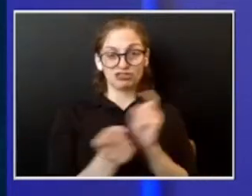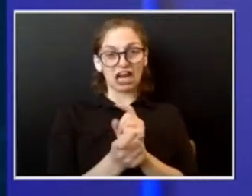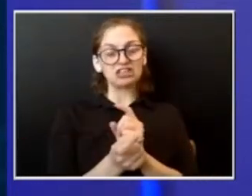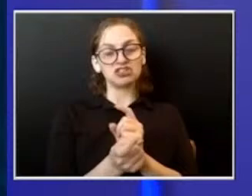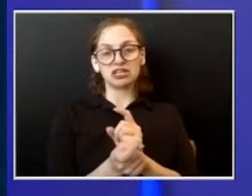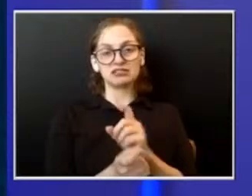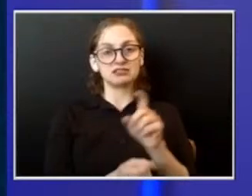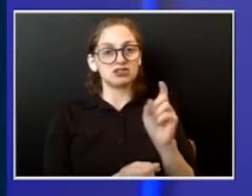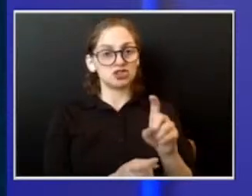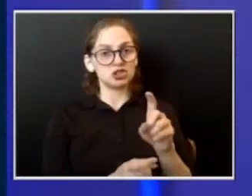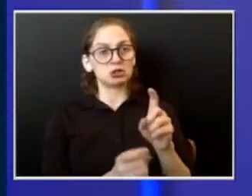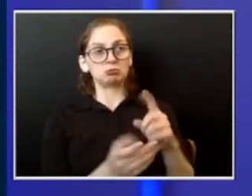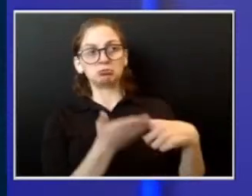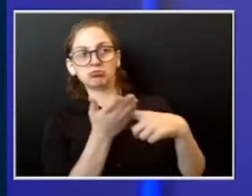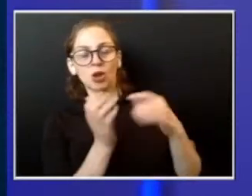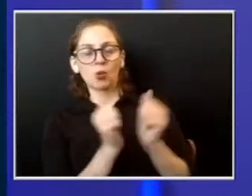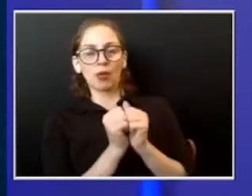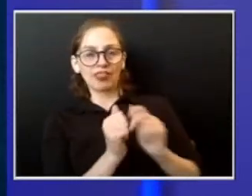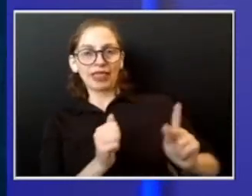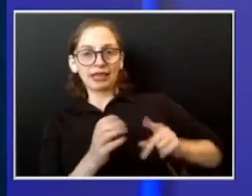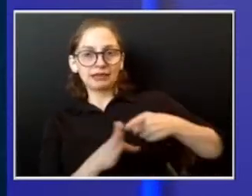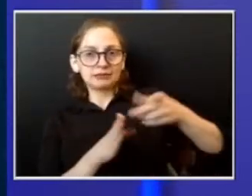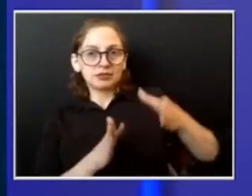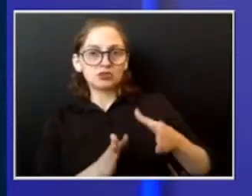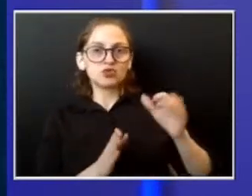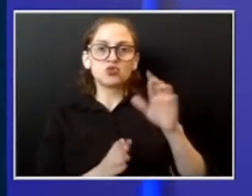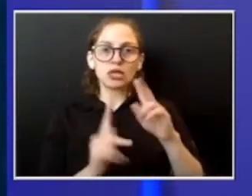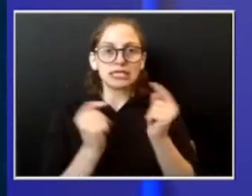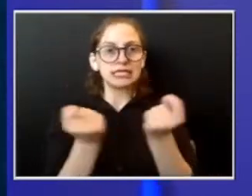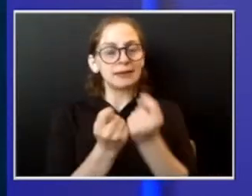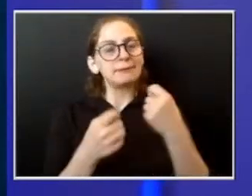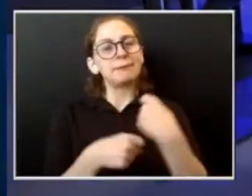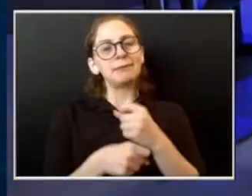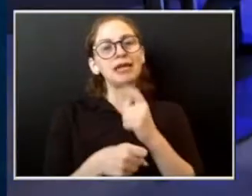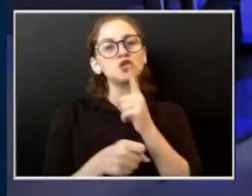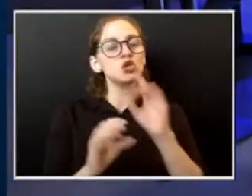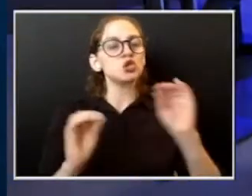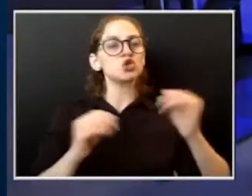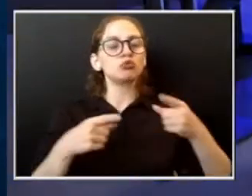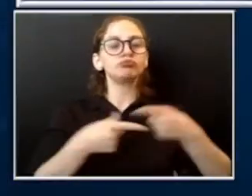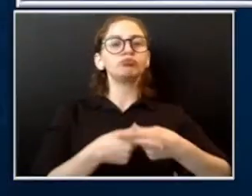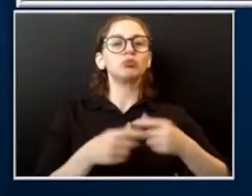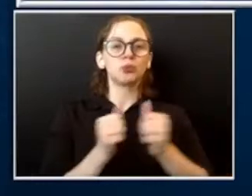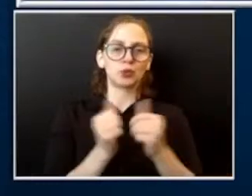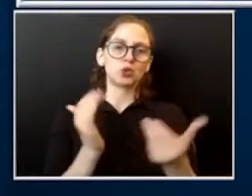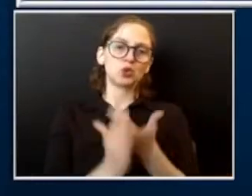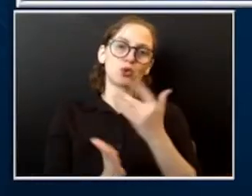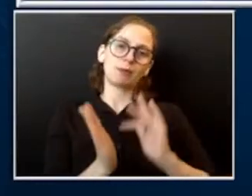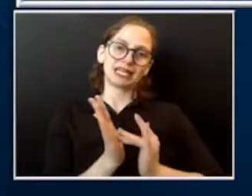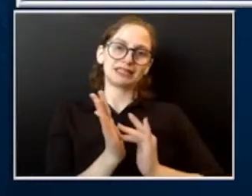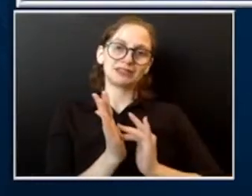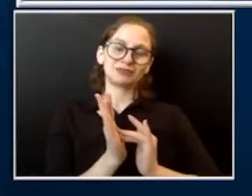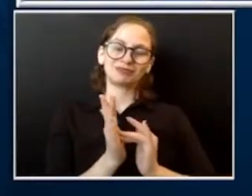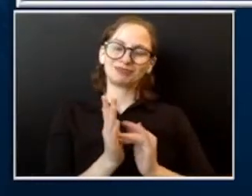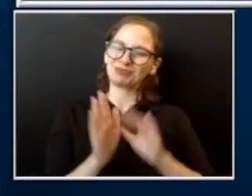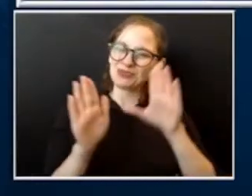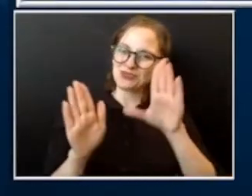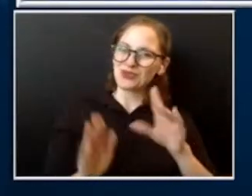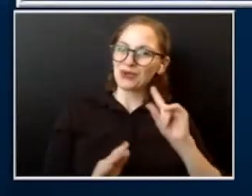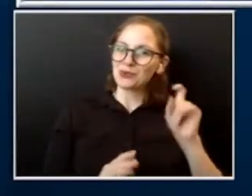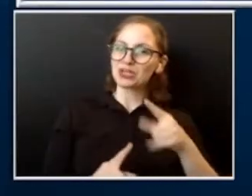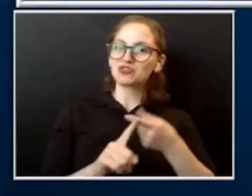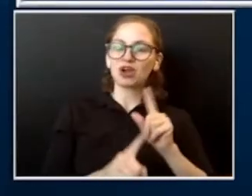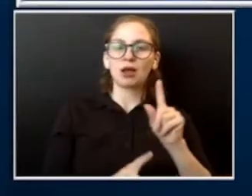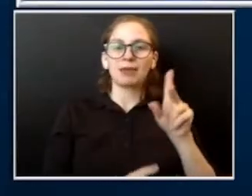or your team. That way we make sure there's no contraindications to new medications. All right, Alexis. Great question from Kinsley.